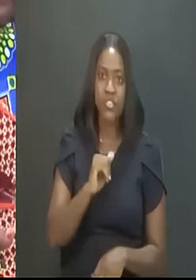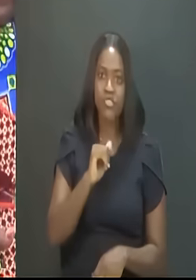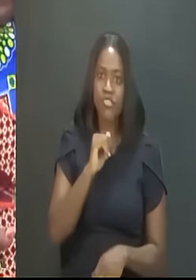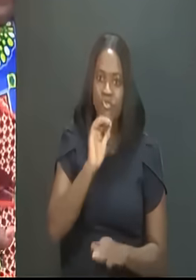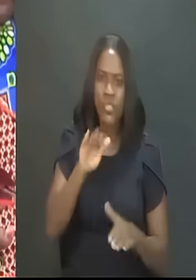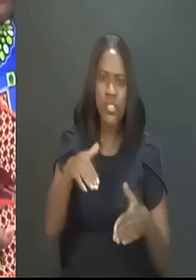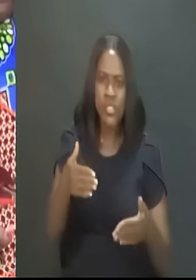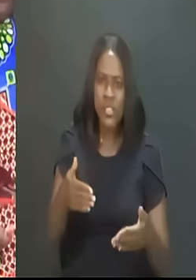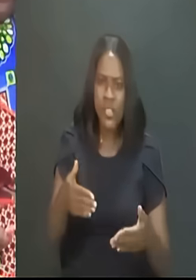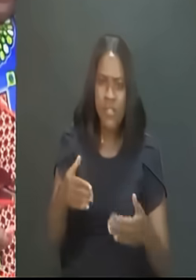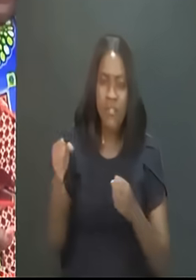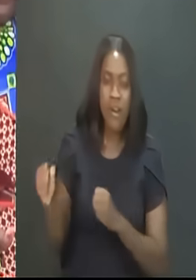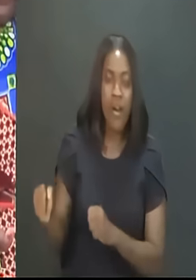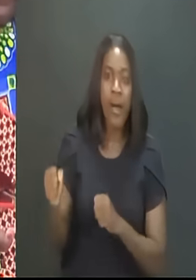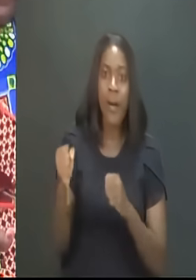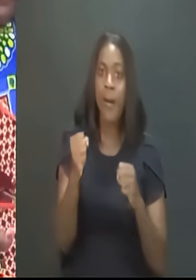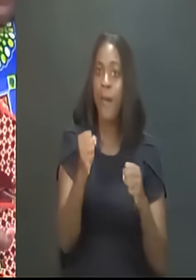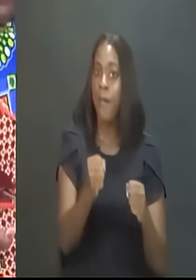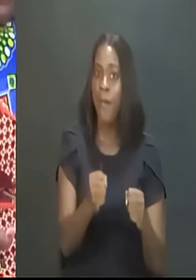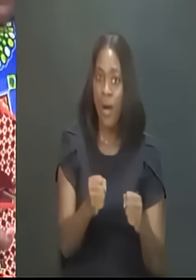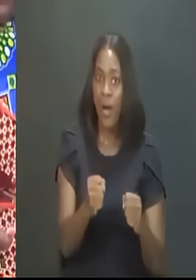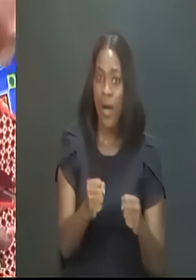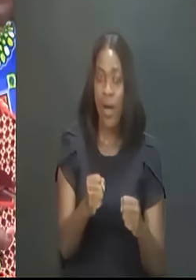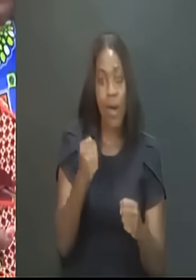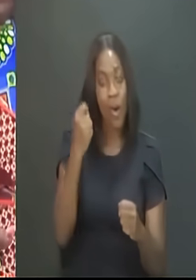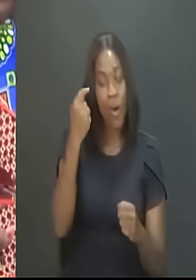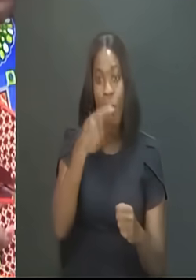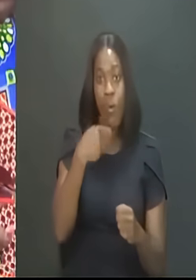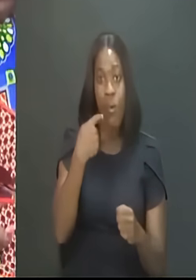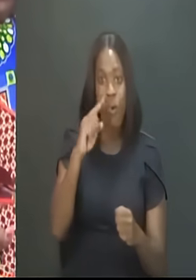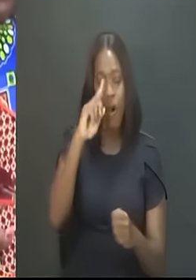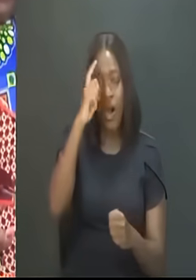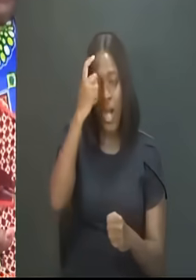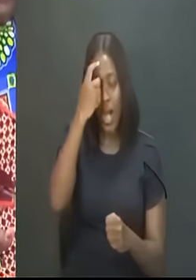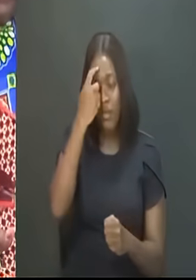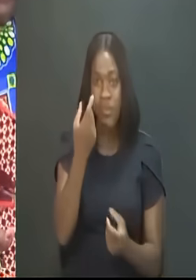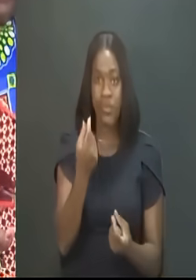to government to, as it were, direct